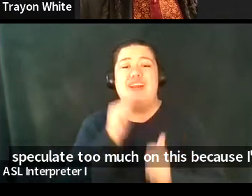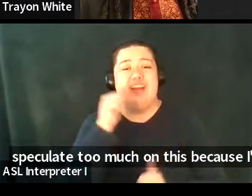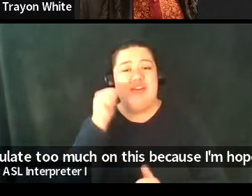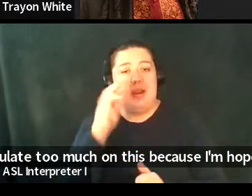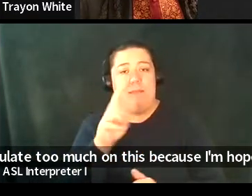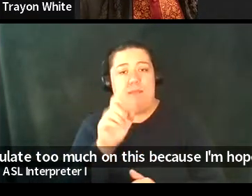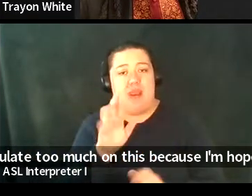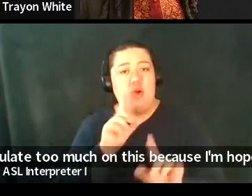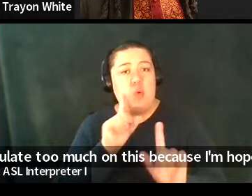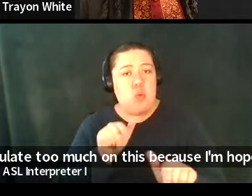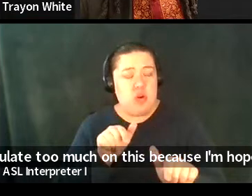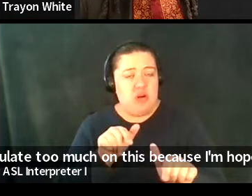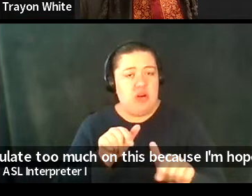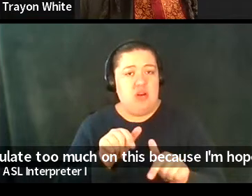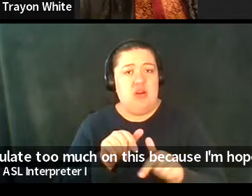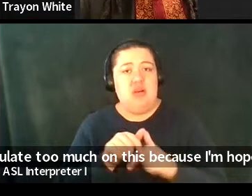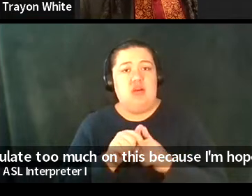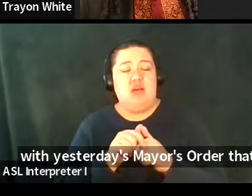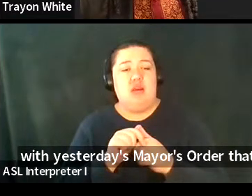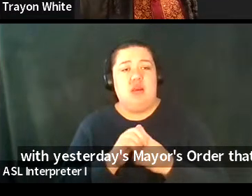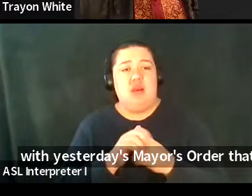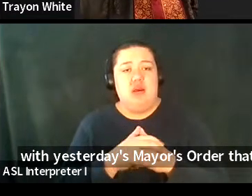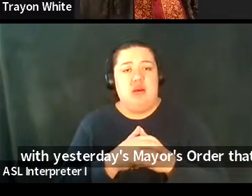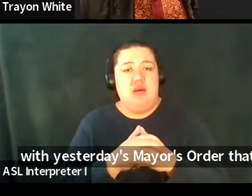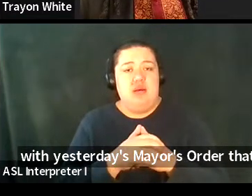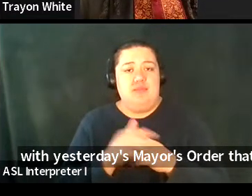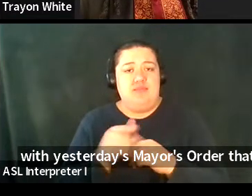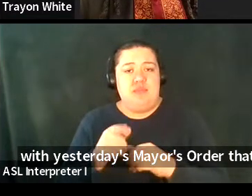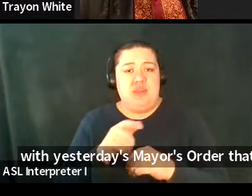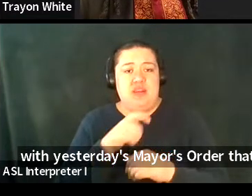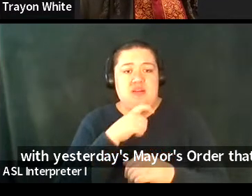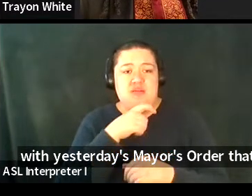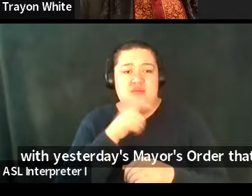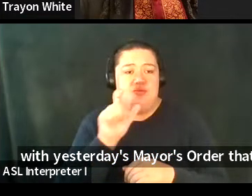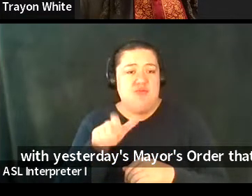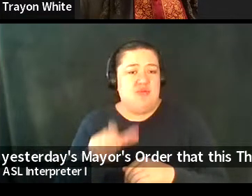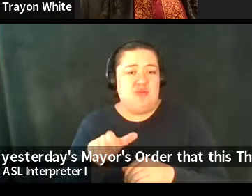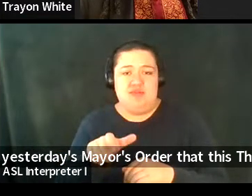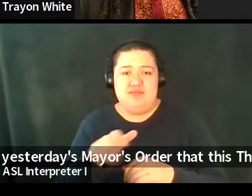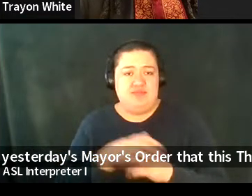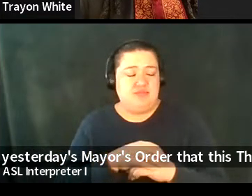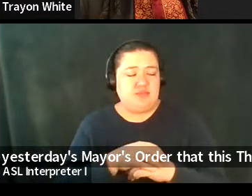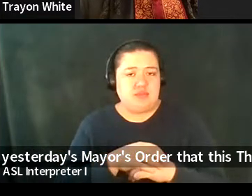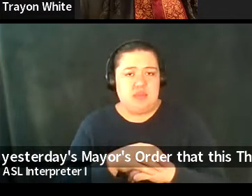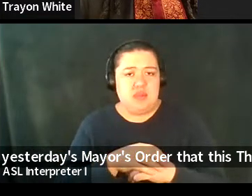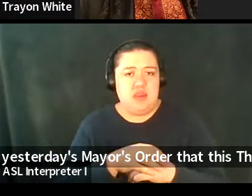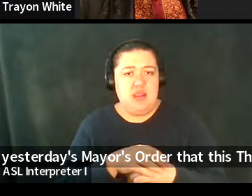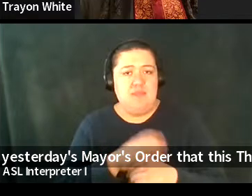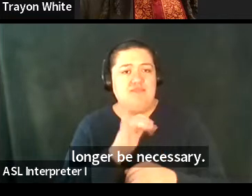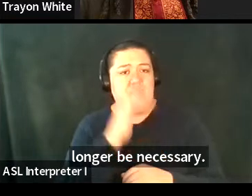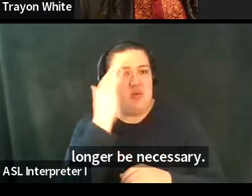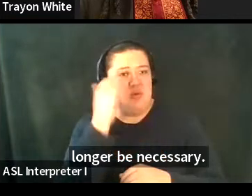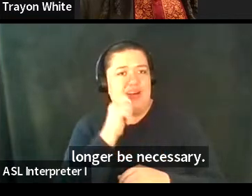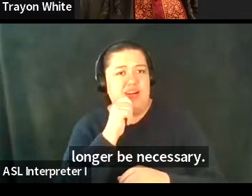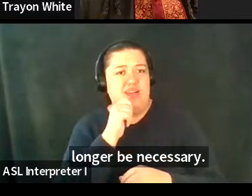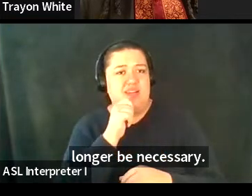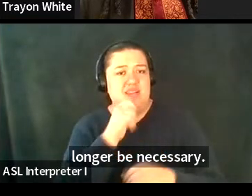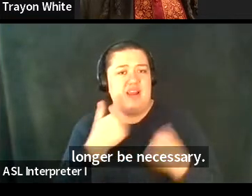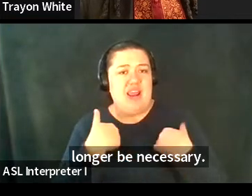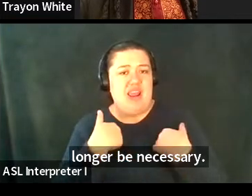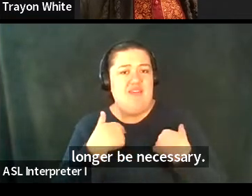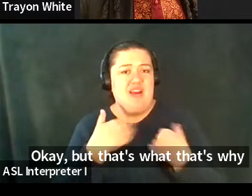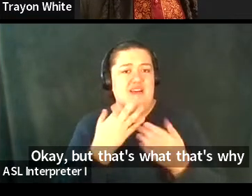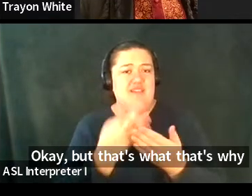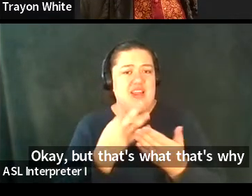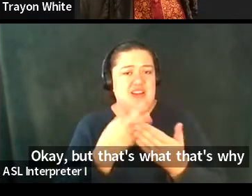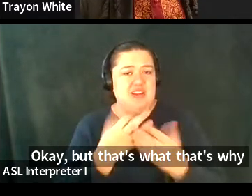order that this will no longer be necessary. Okay, but that's why it doesn't have, there's not a fiscal impact, because this would